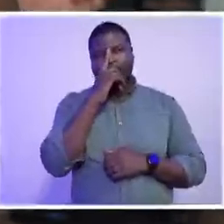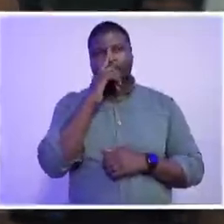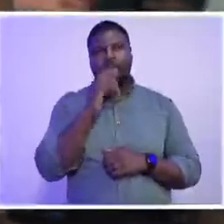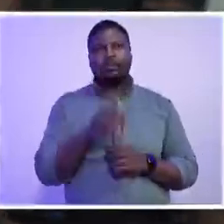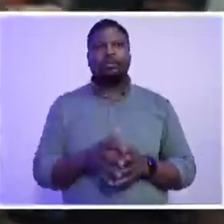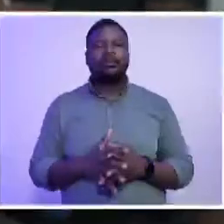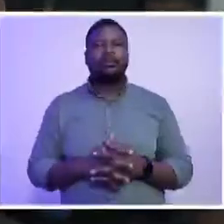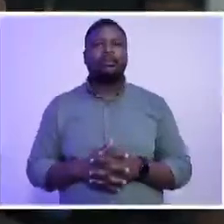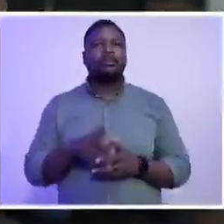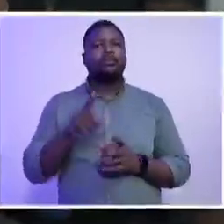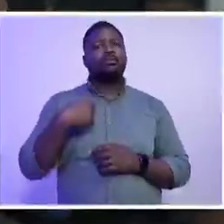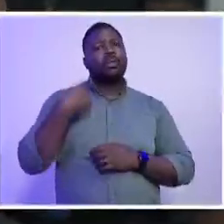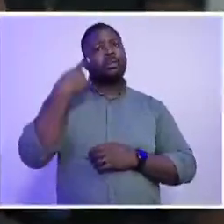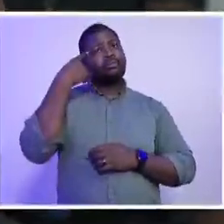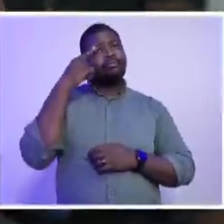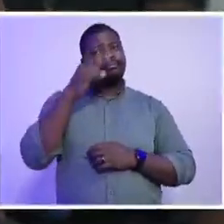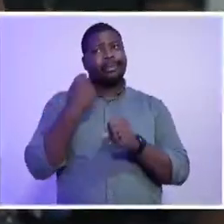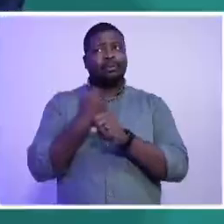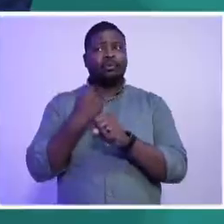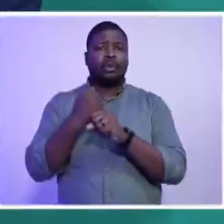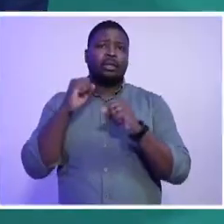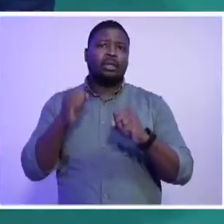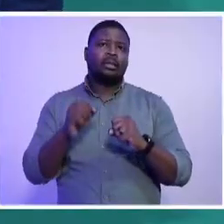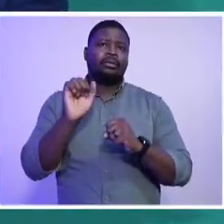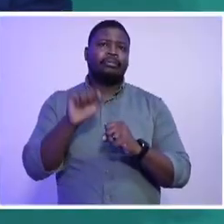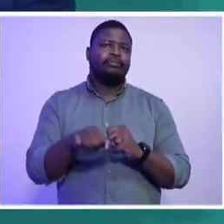I think they've done an excellent job.